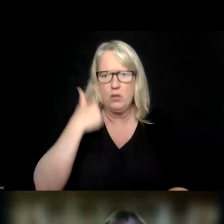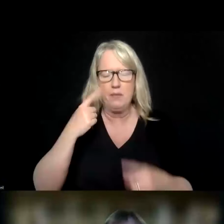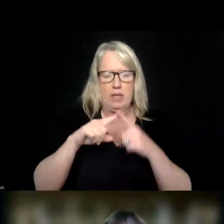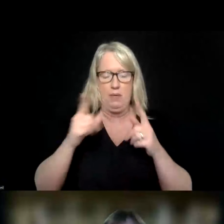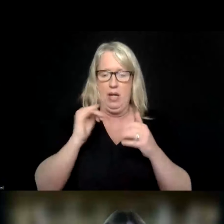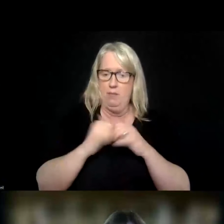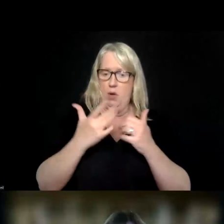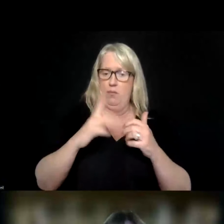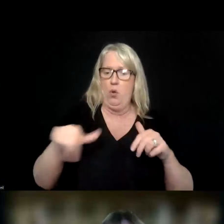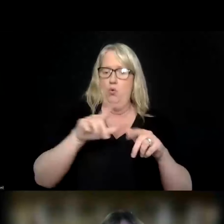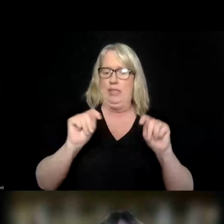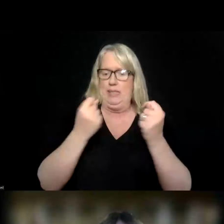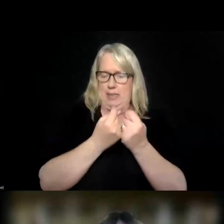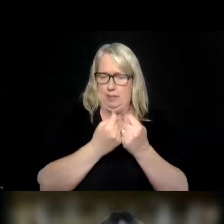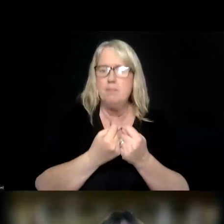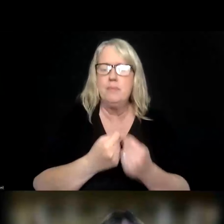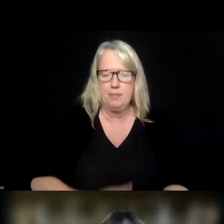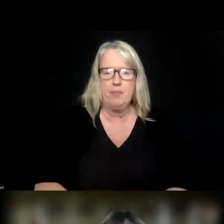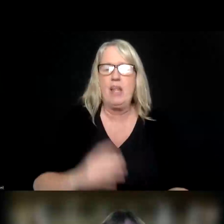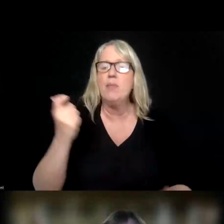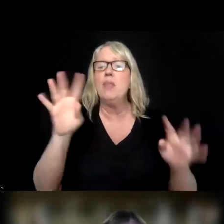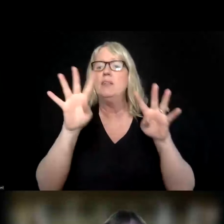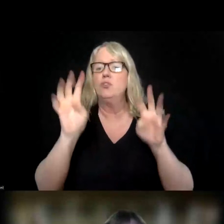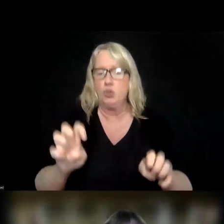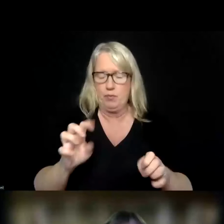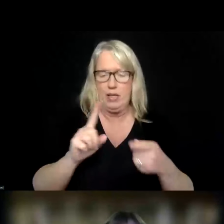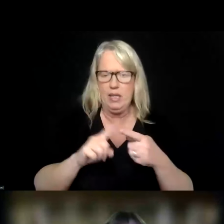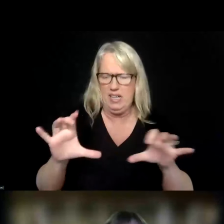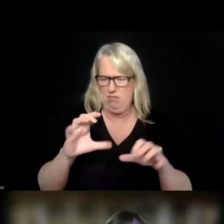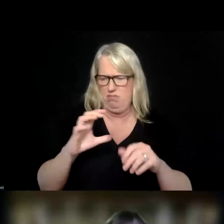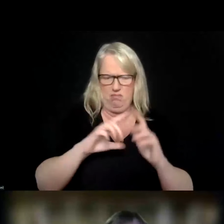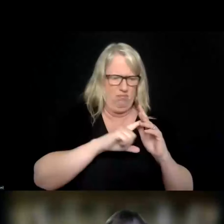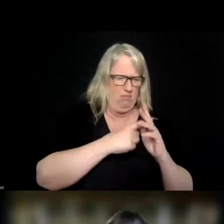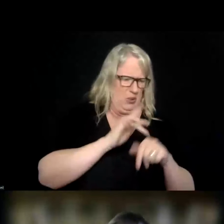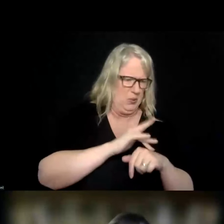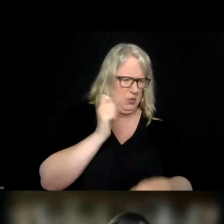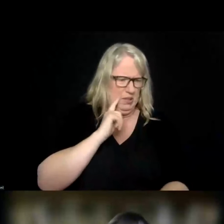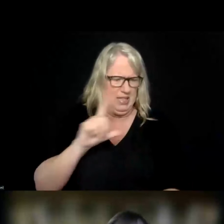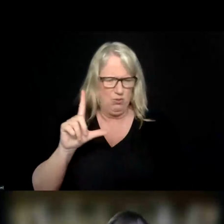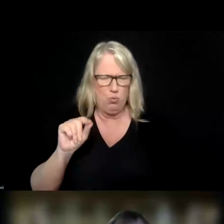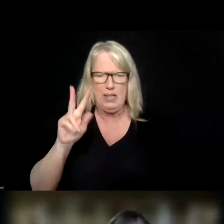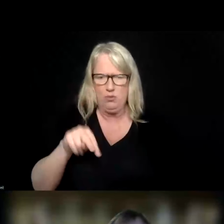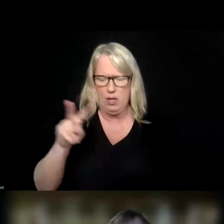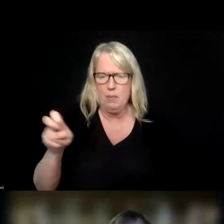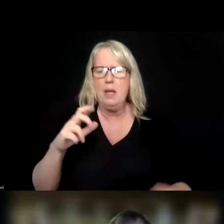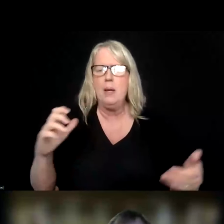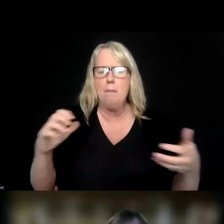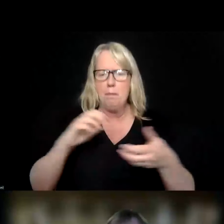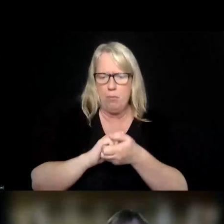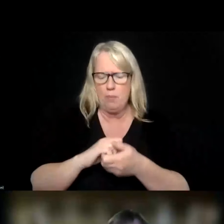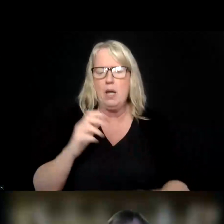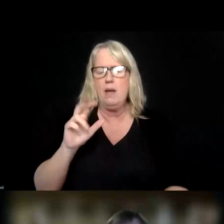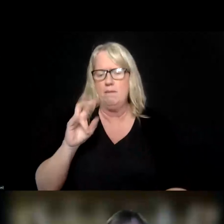crisis teams. The survey was conducted in early 2022 in partnership with